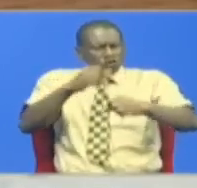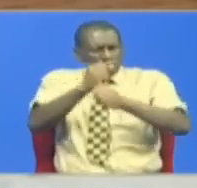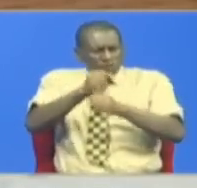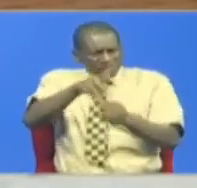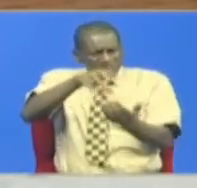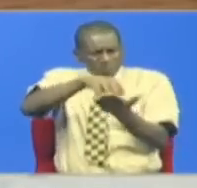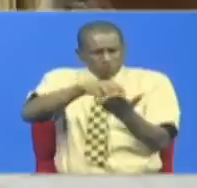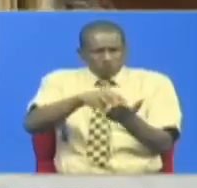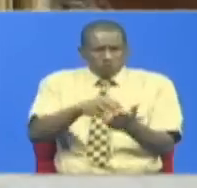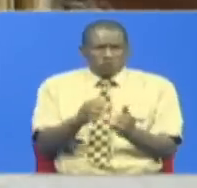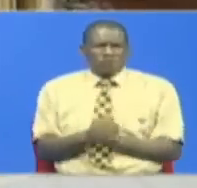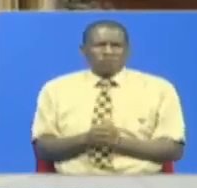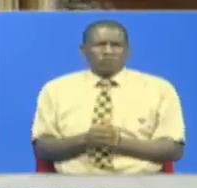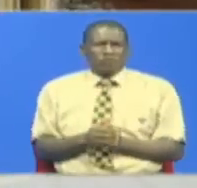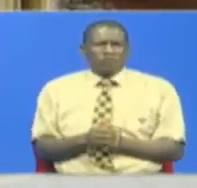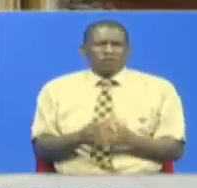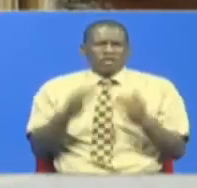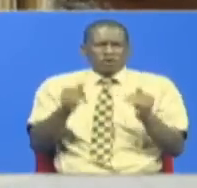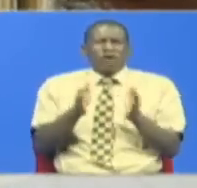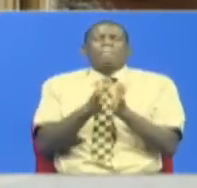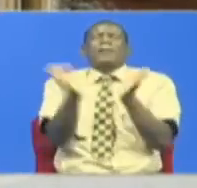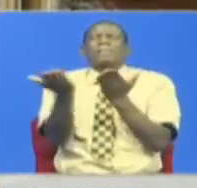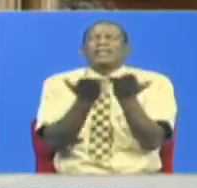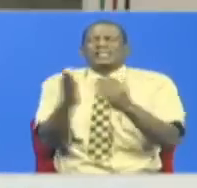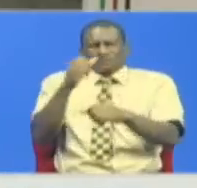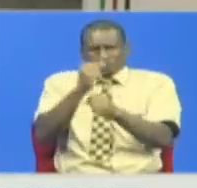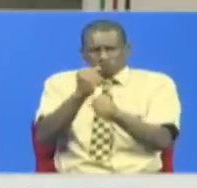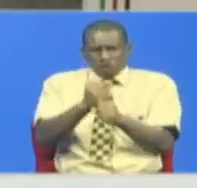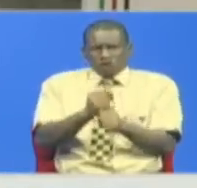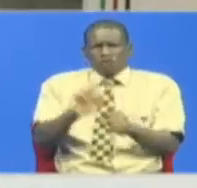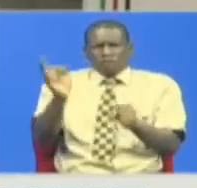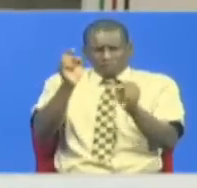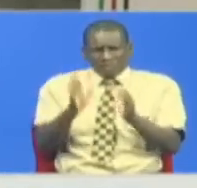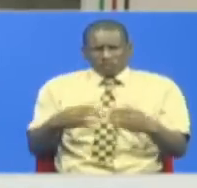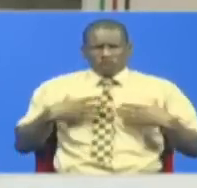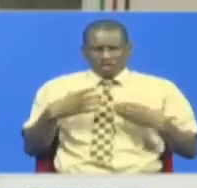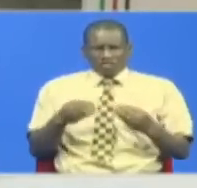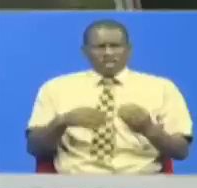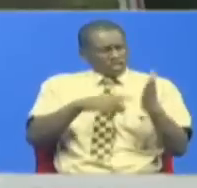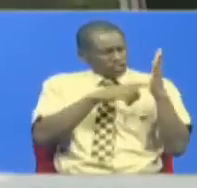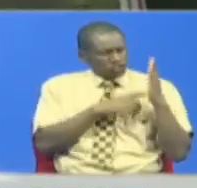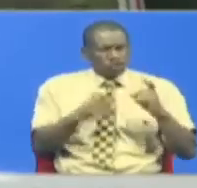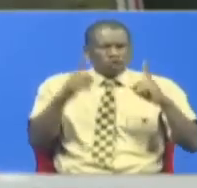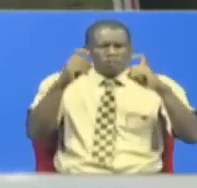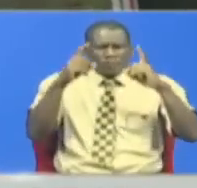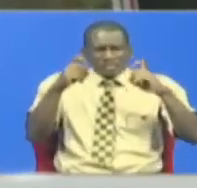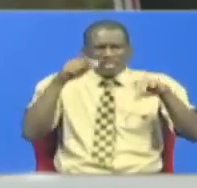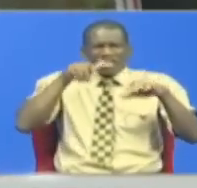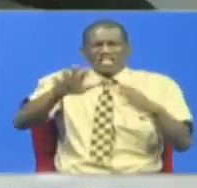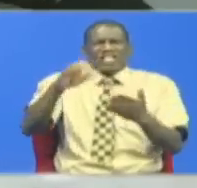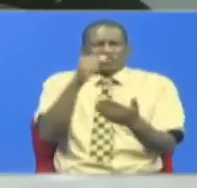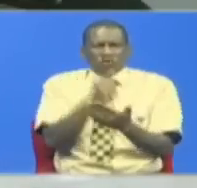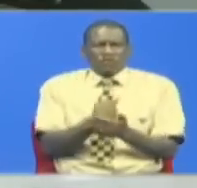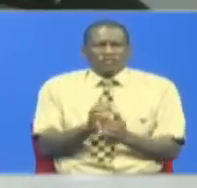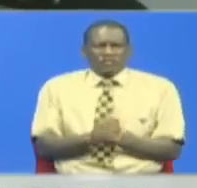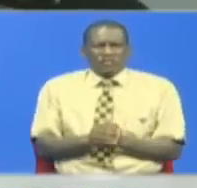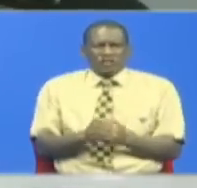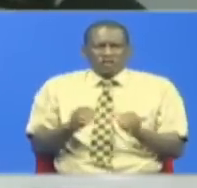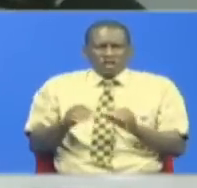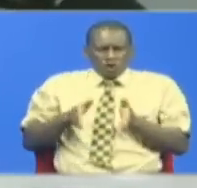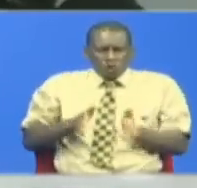and deliver. His public service journey is captured on pictures spread all across his office. Moving